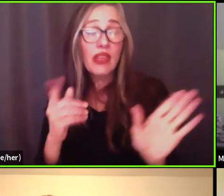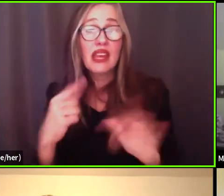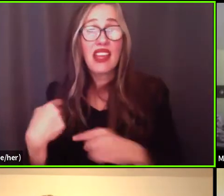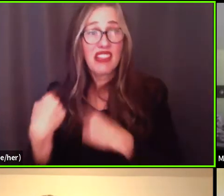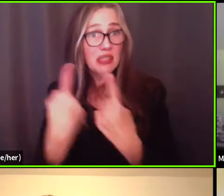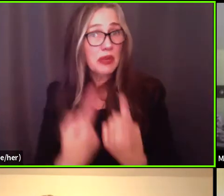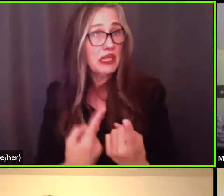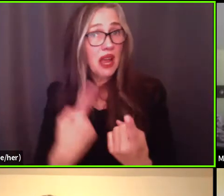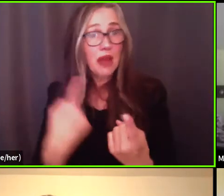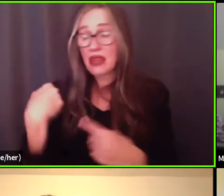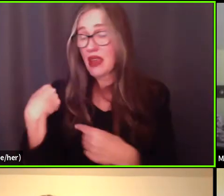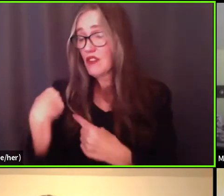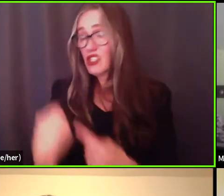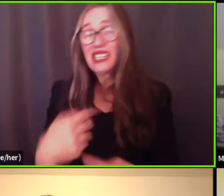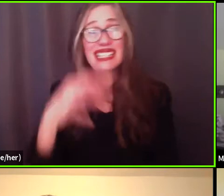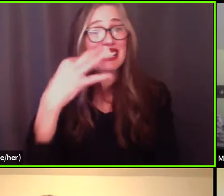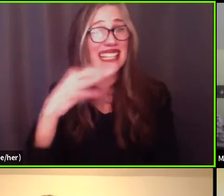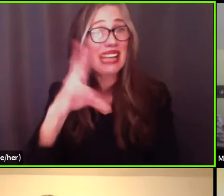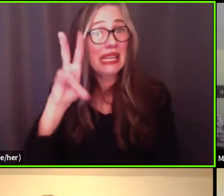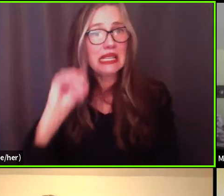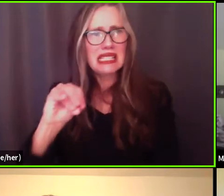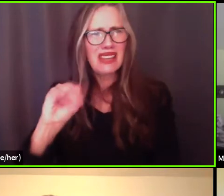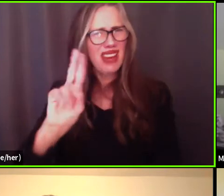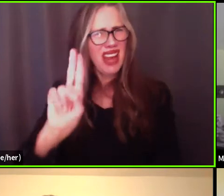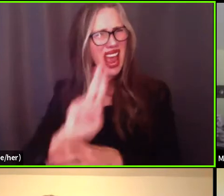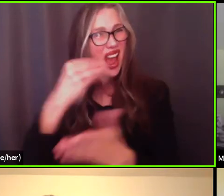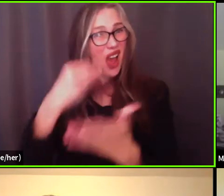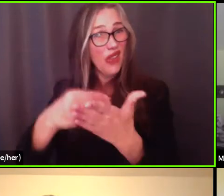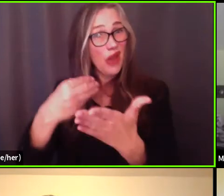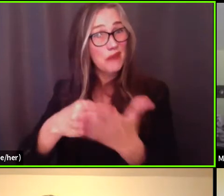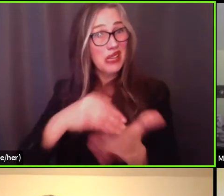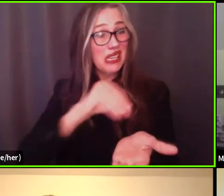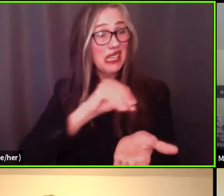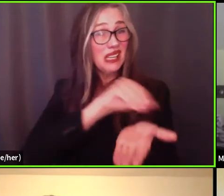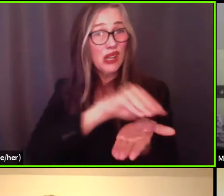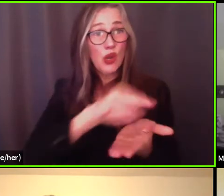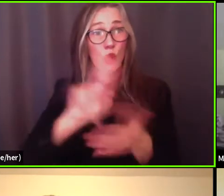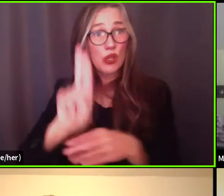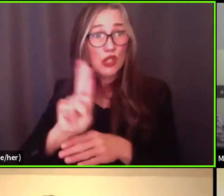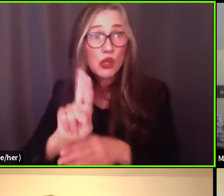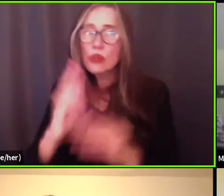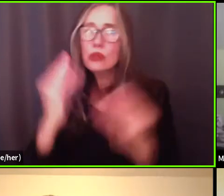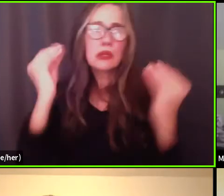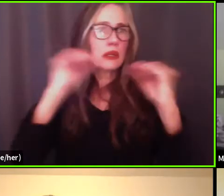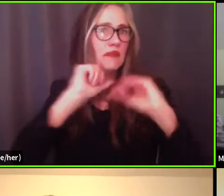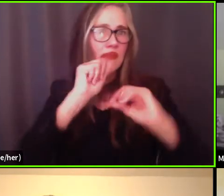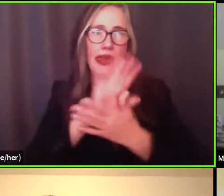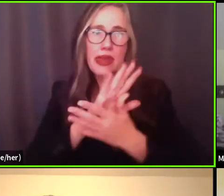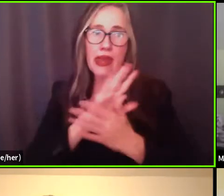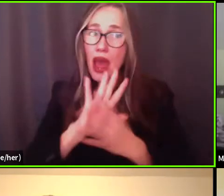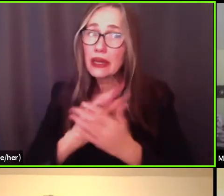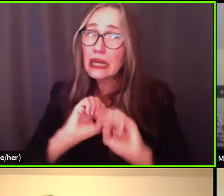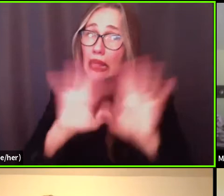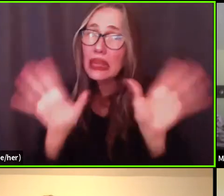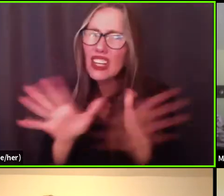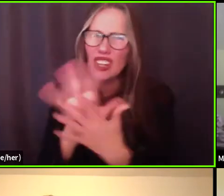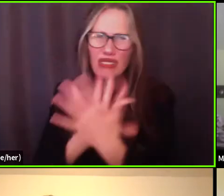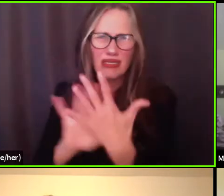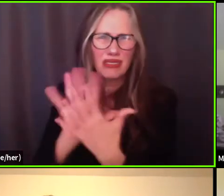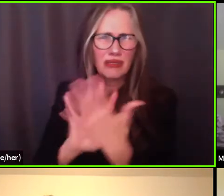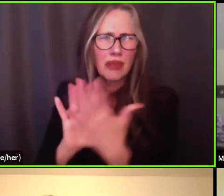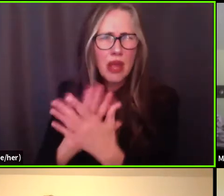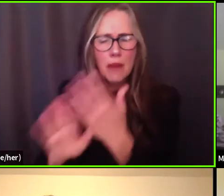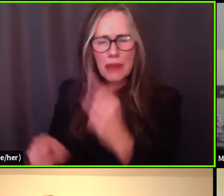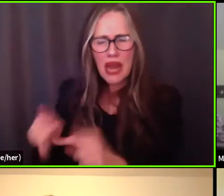unclear exactly how that money has been used over the years um when i found out about it and started learning more about it i immediately